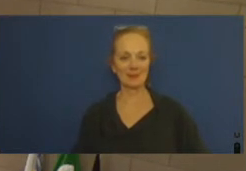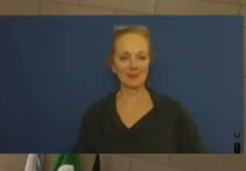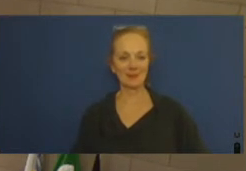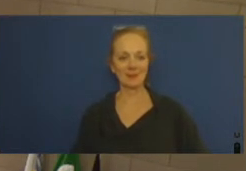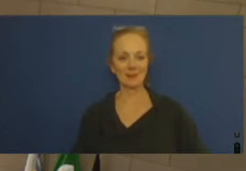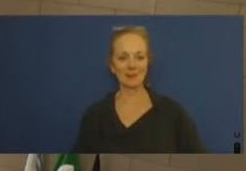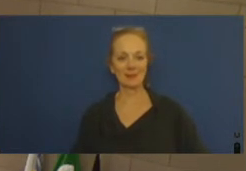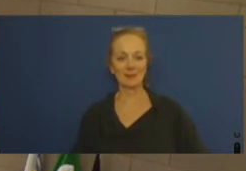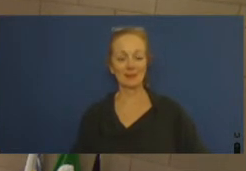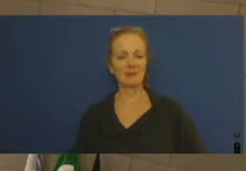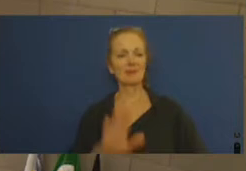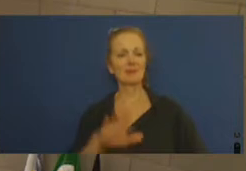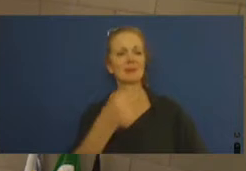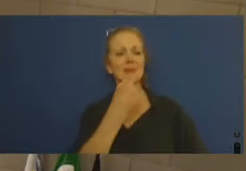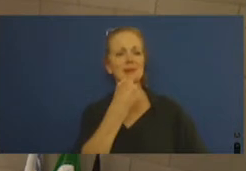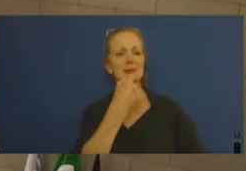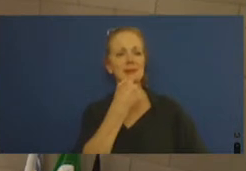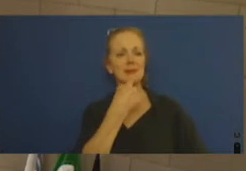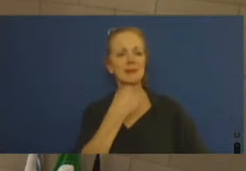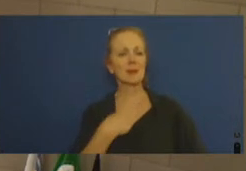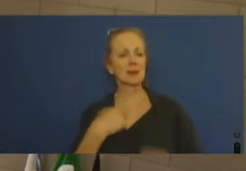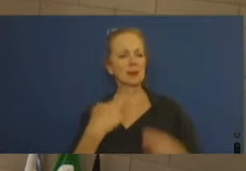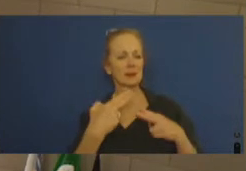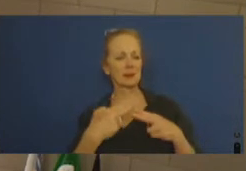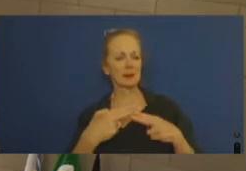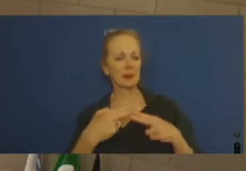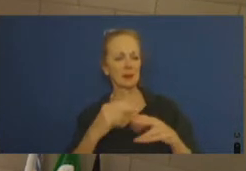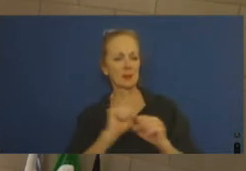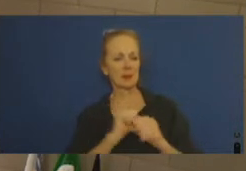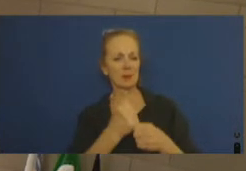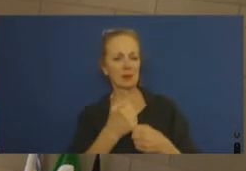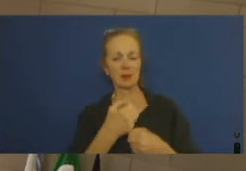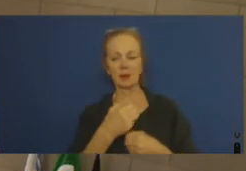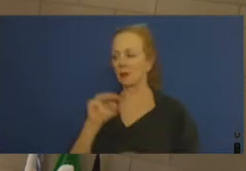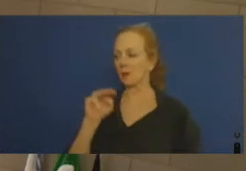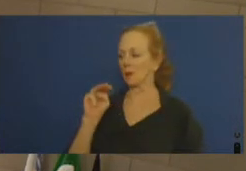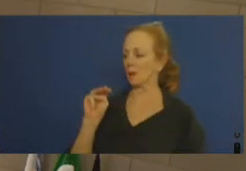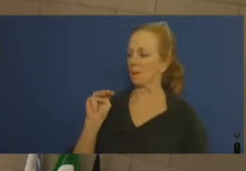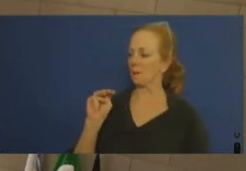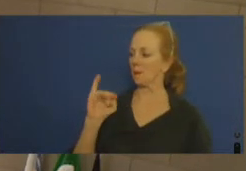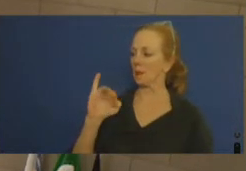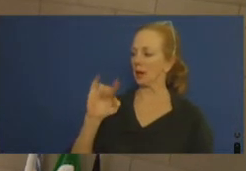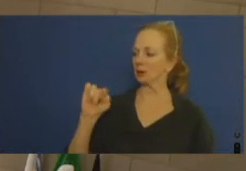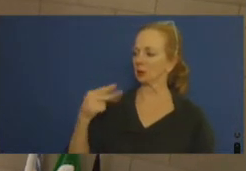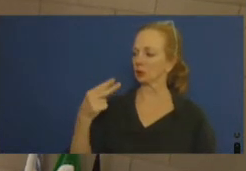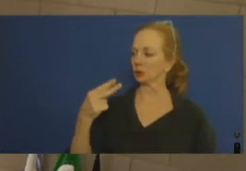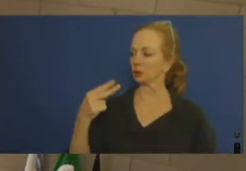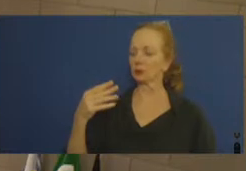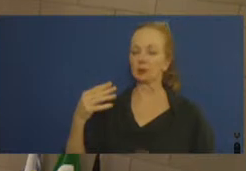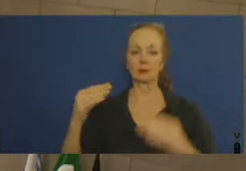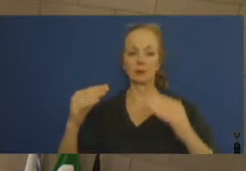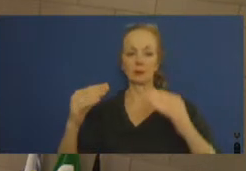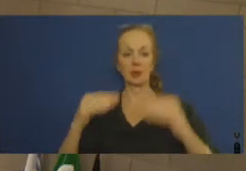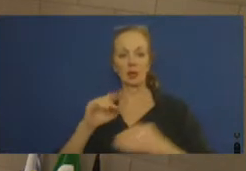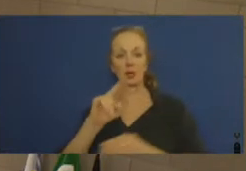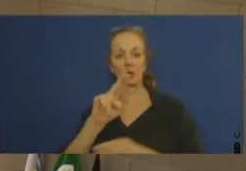Can you tell me your name? Because I want to make sure we get the next Mitch speaker. Mitch Balog. Mitch. And then the next speaker is Josef.